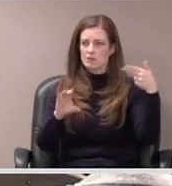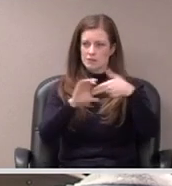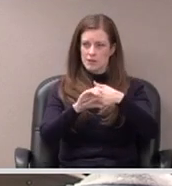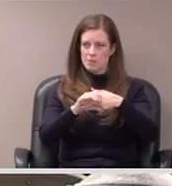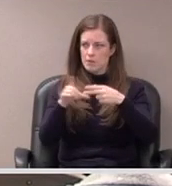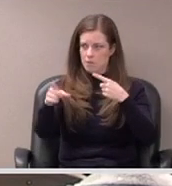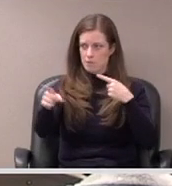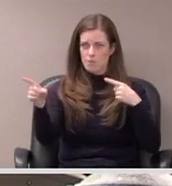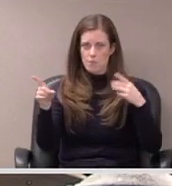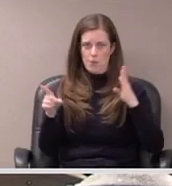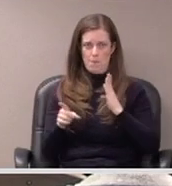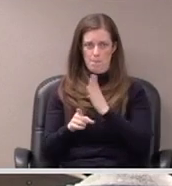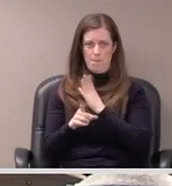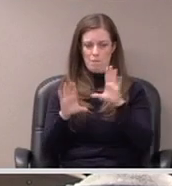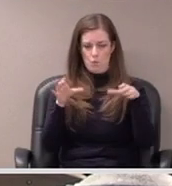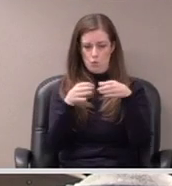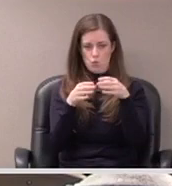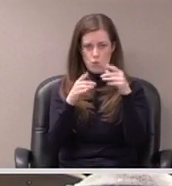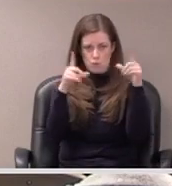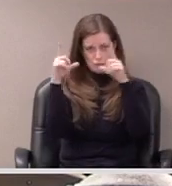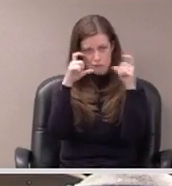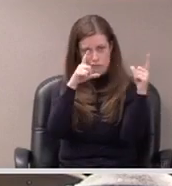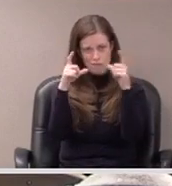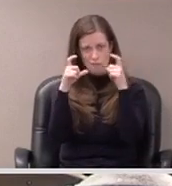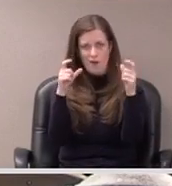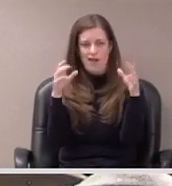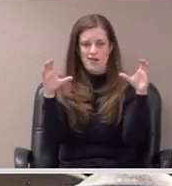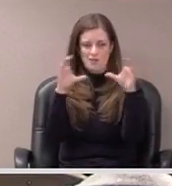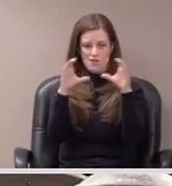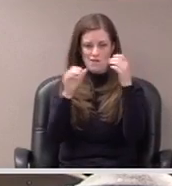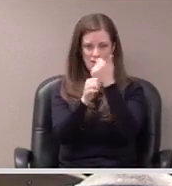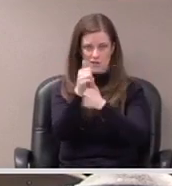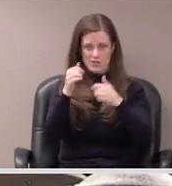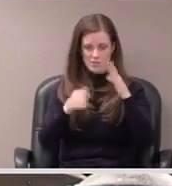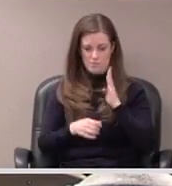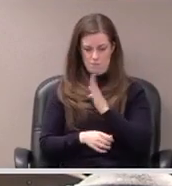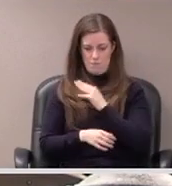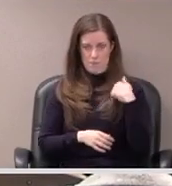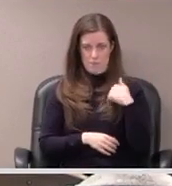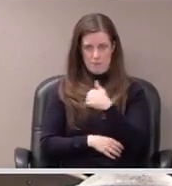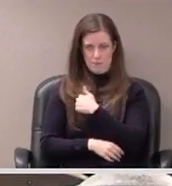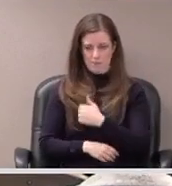for a group photo along with these certificates for each of our board members.